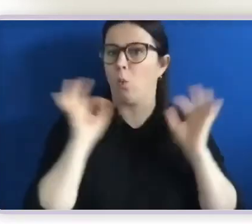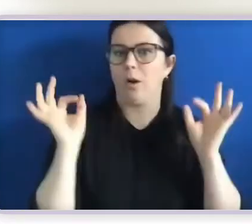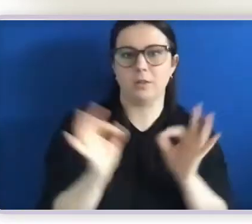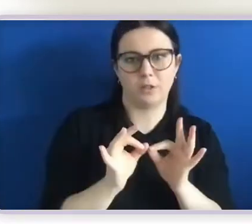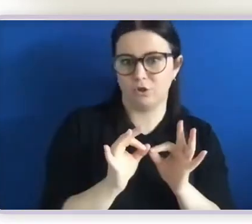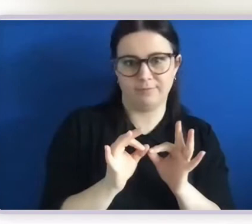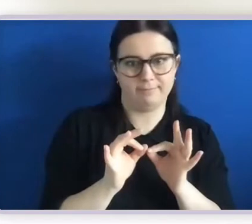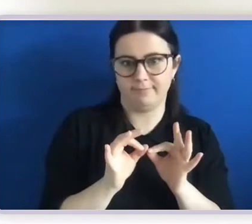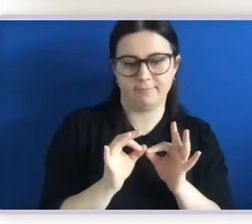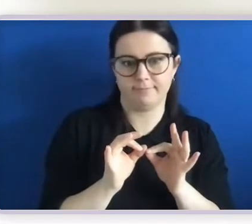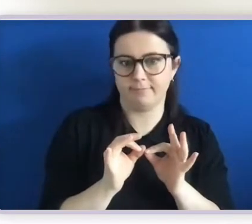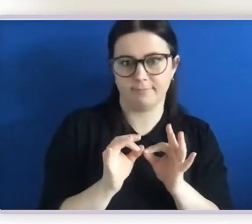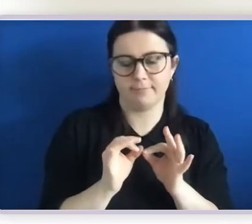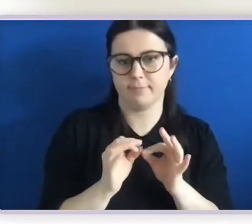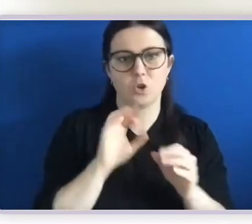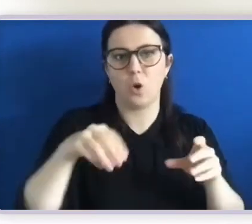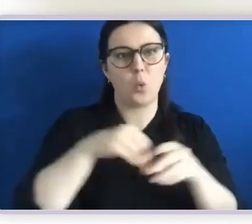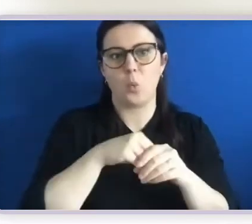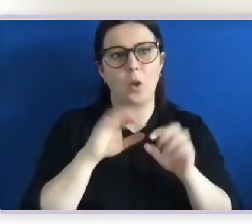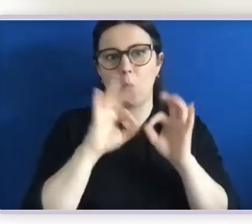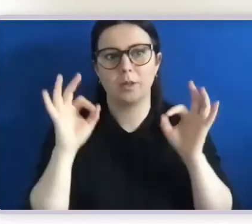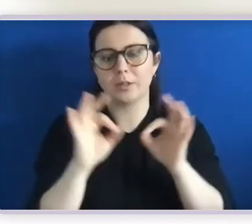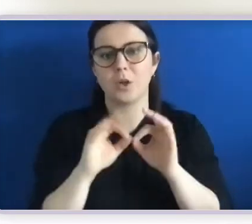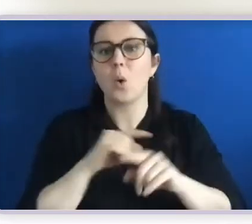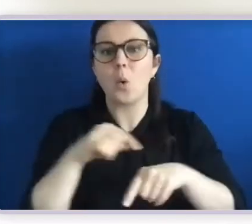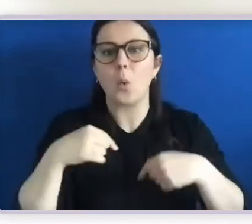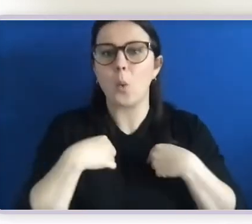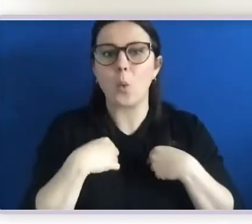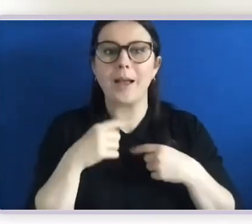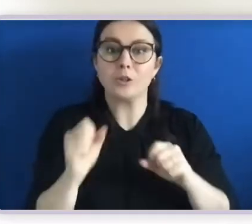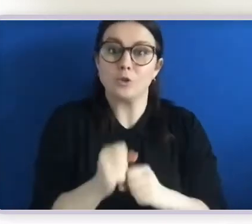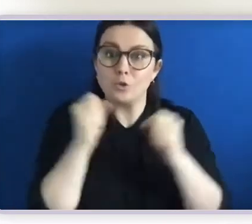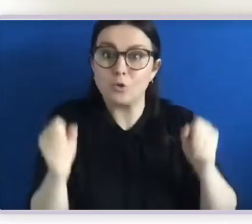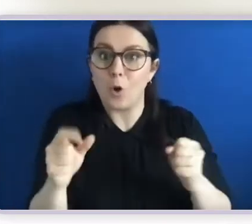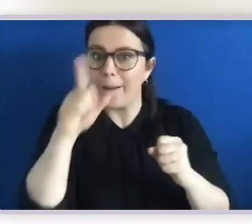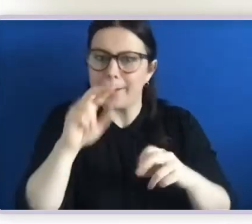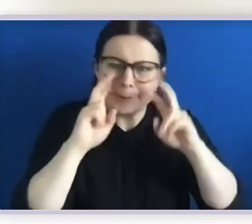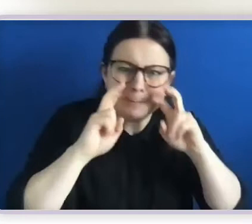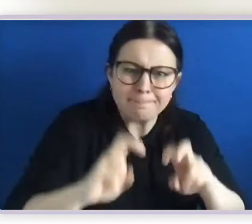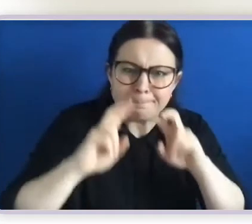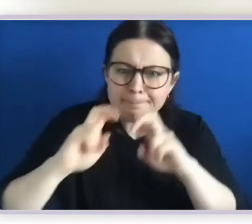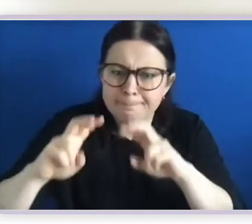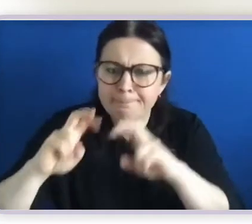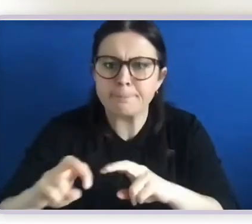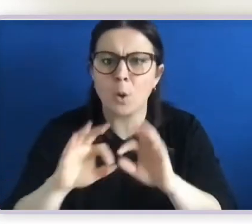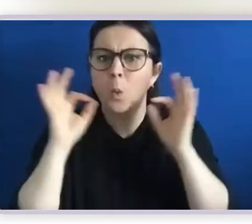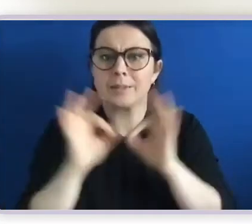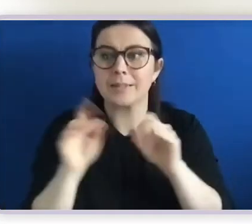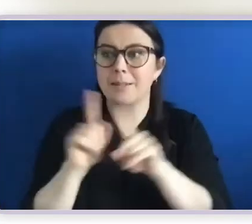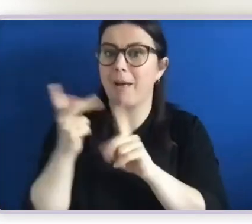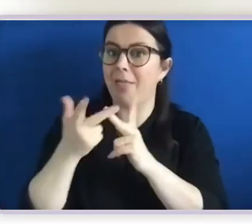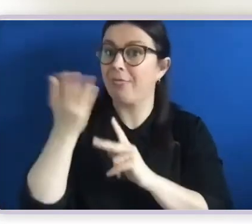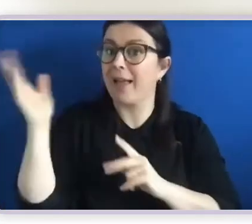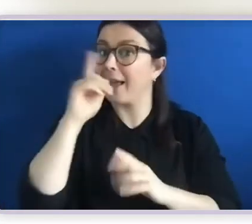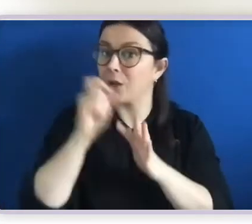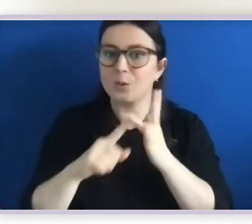have as strong a role to look into organisations as some others do, which is, I think, maybe a